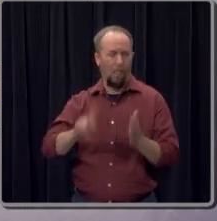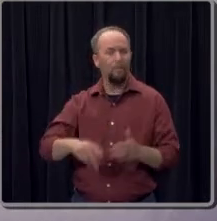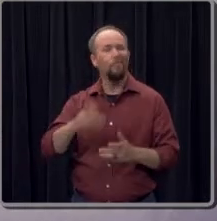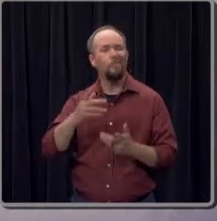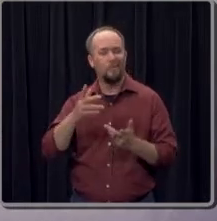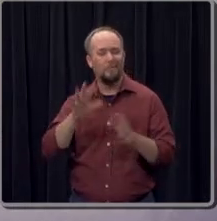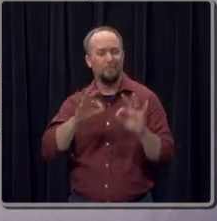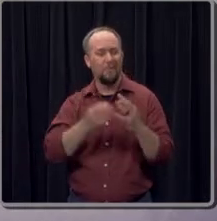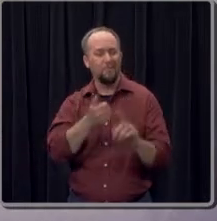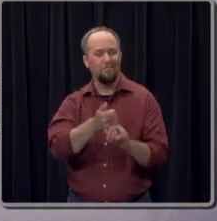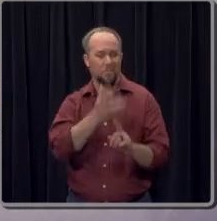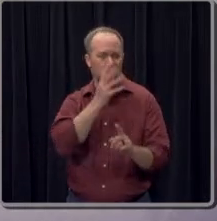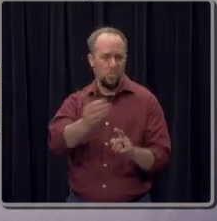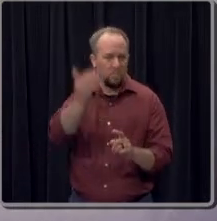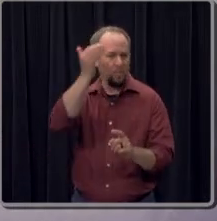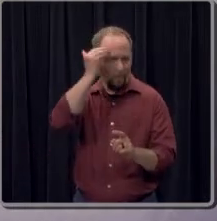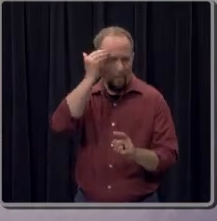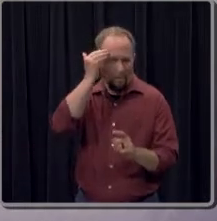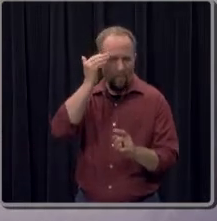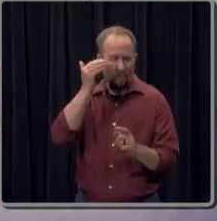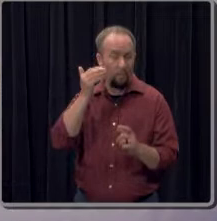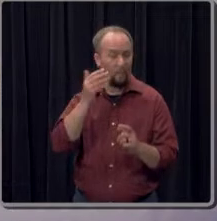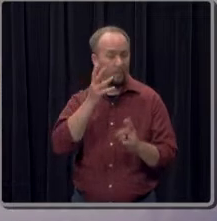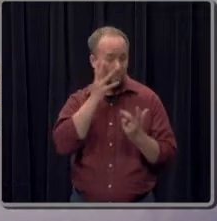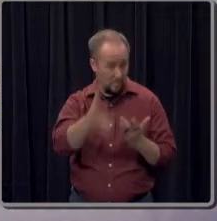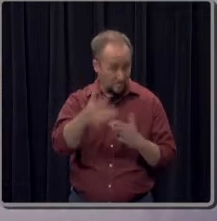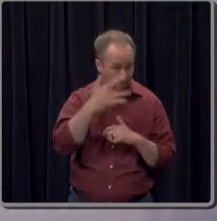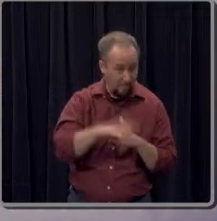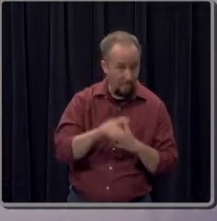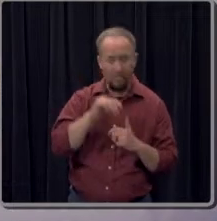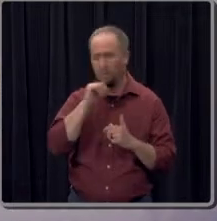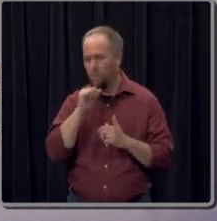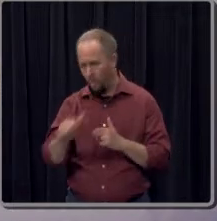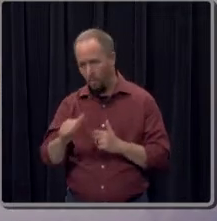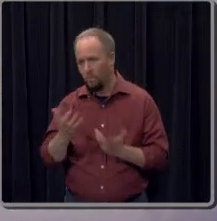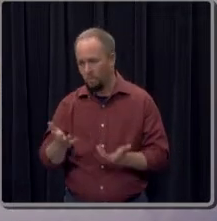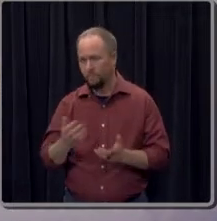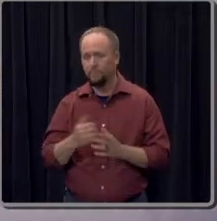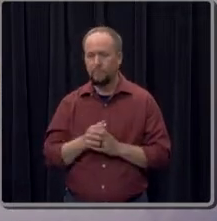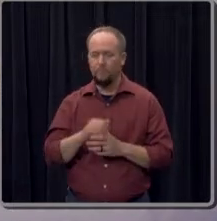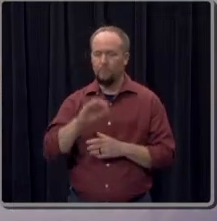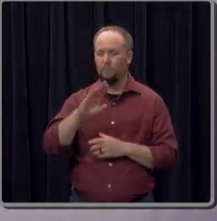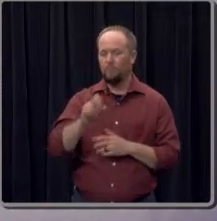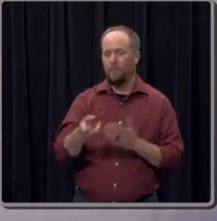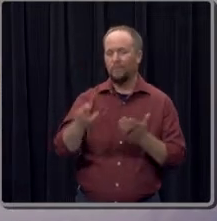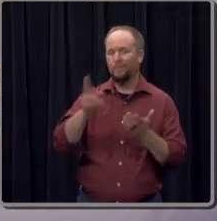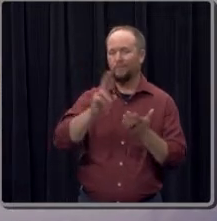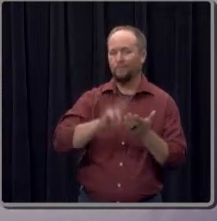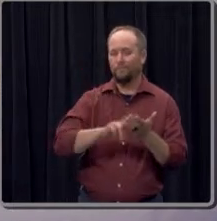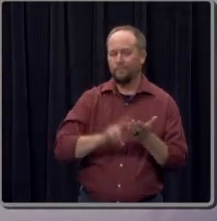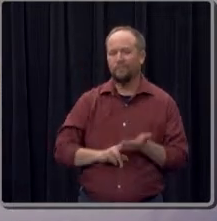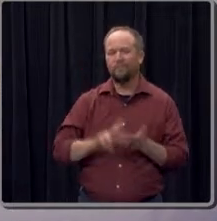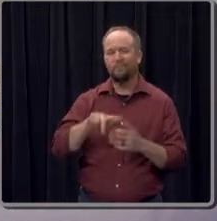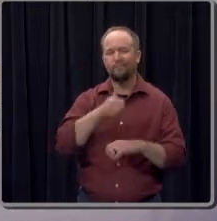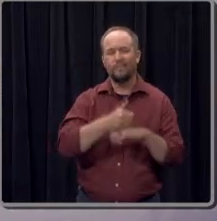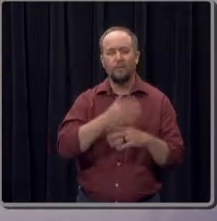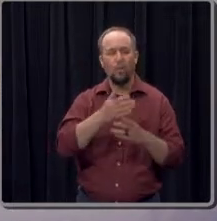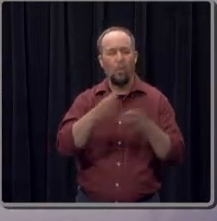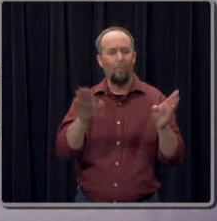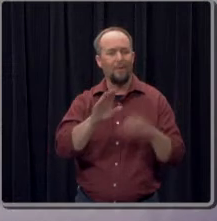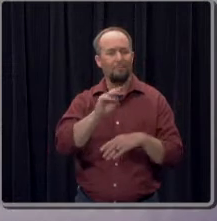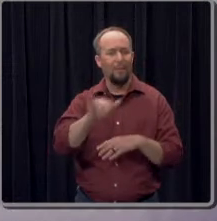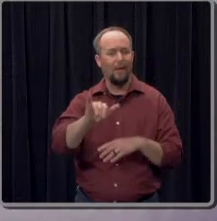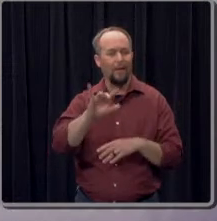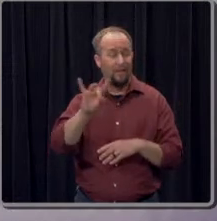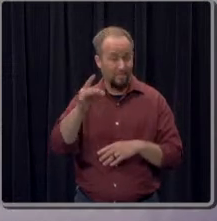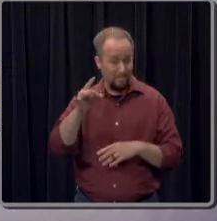know what's going to be there and what's not. Bus registration is set to open on May 8th, and so